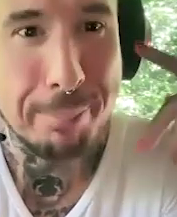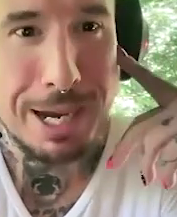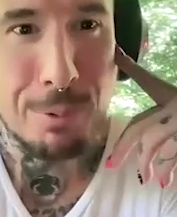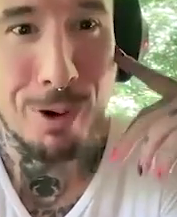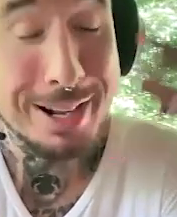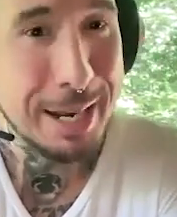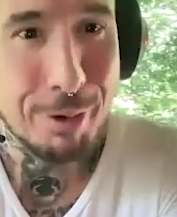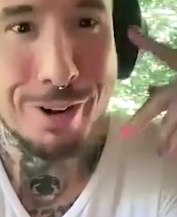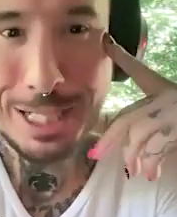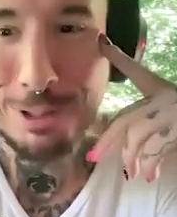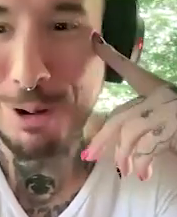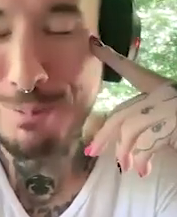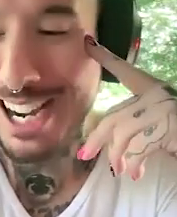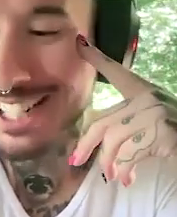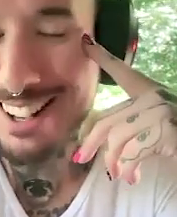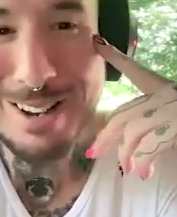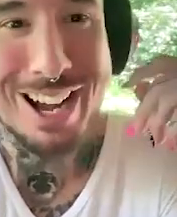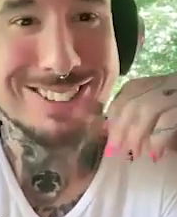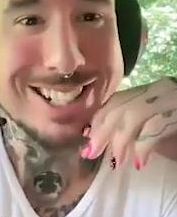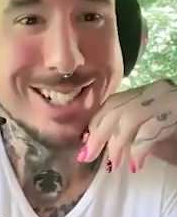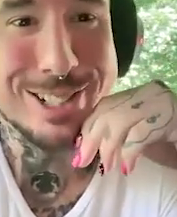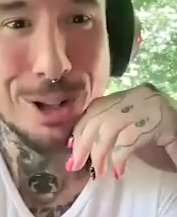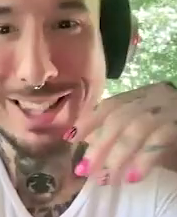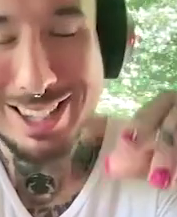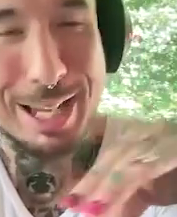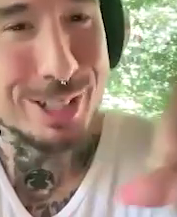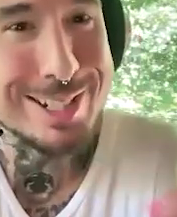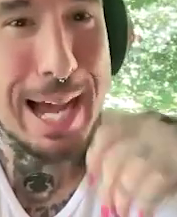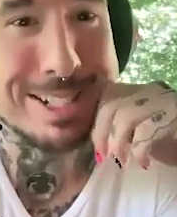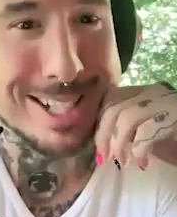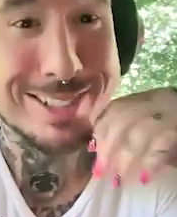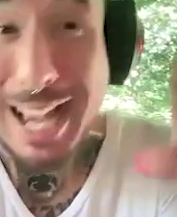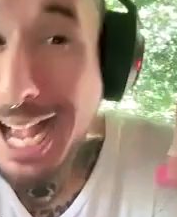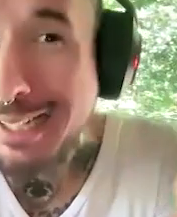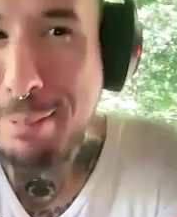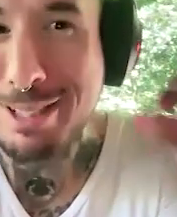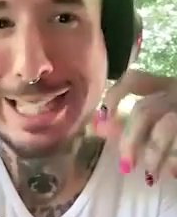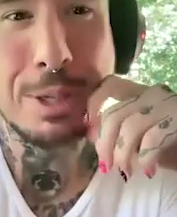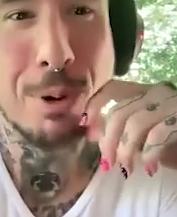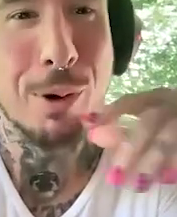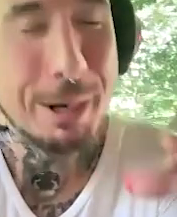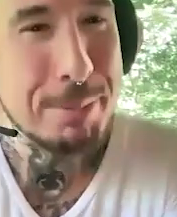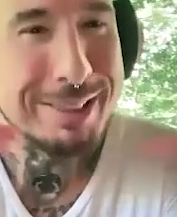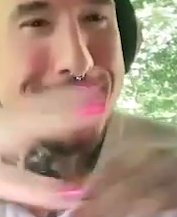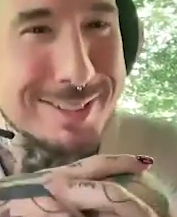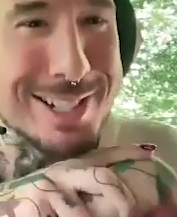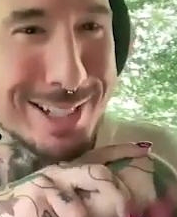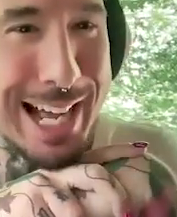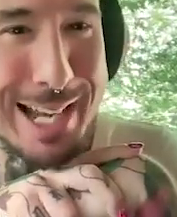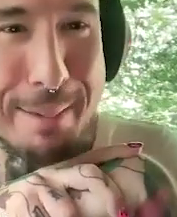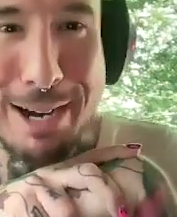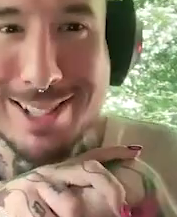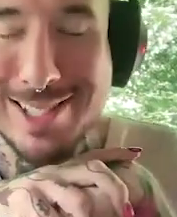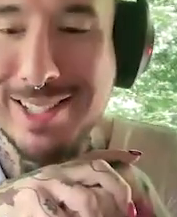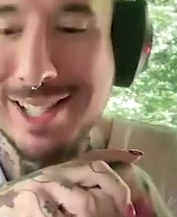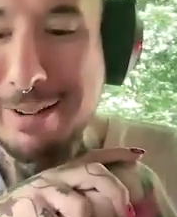and probably way more. It's kind of a funny quote. My clinician told me that, like, we're going to stop at 6. I could probably give you more, but let's just